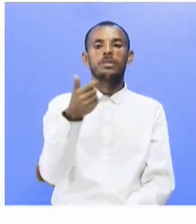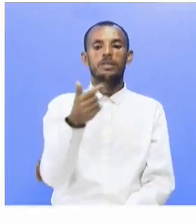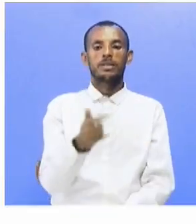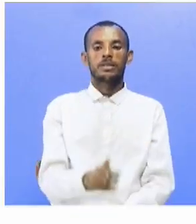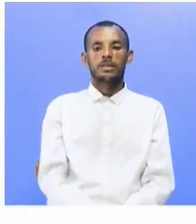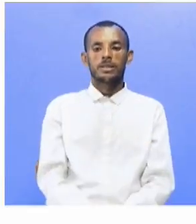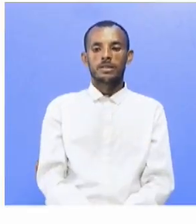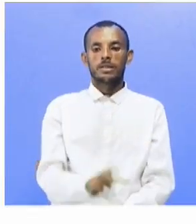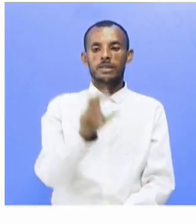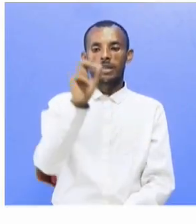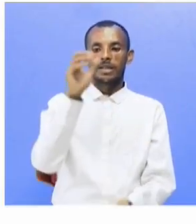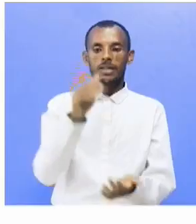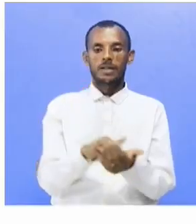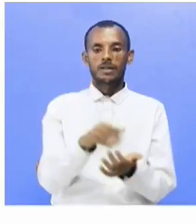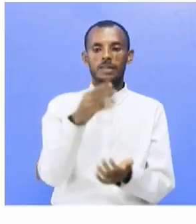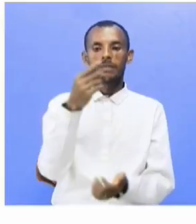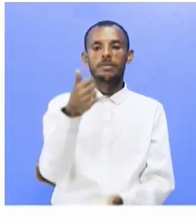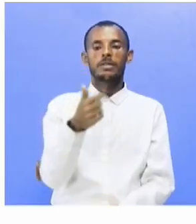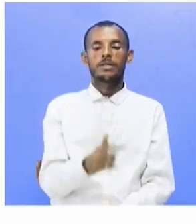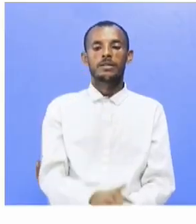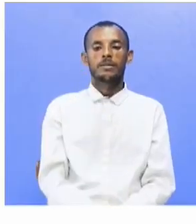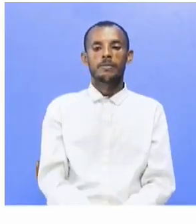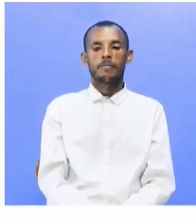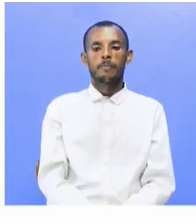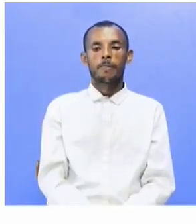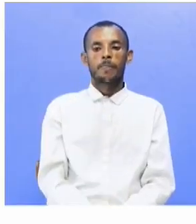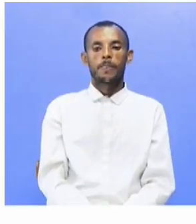With 30,000 birr.